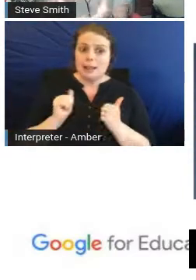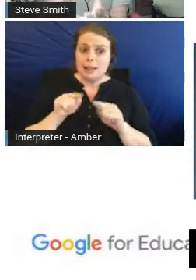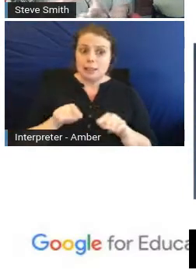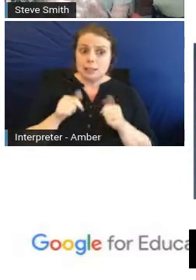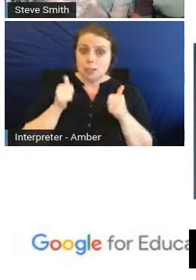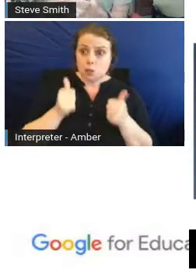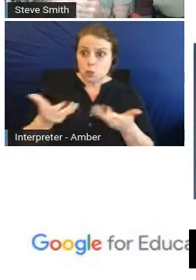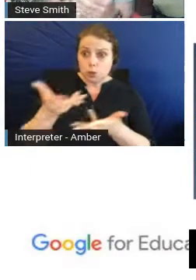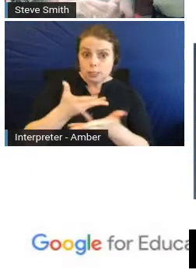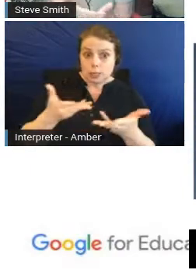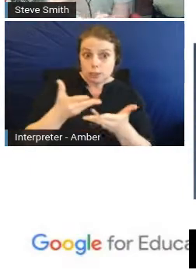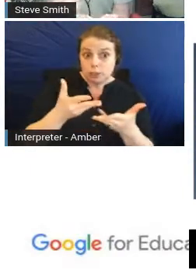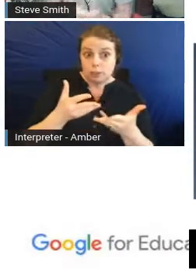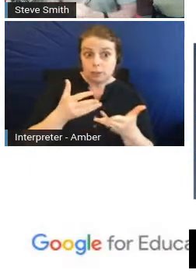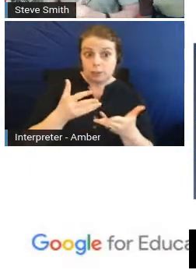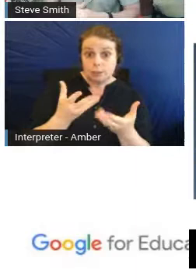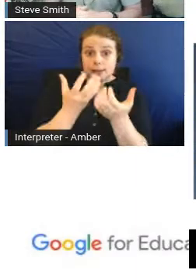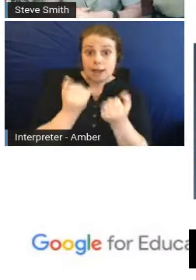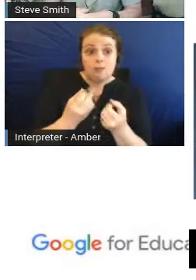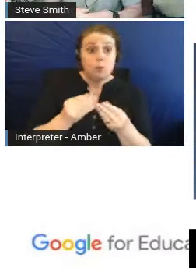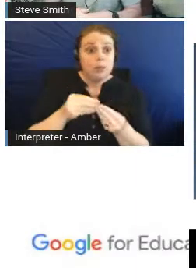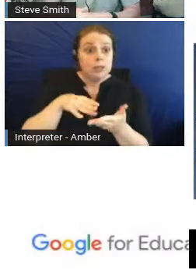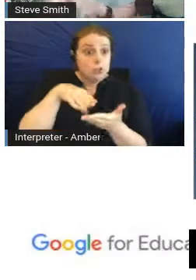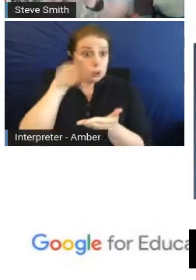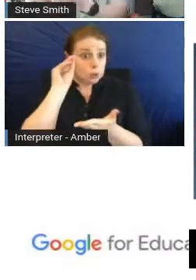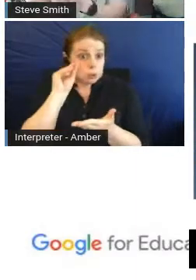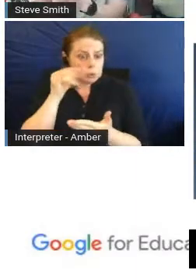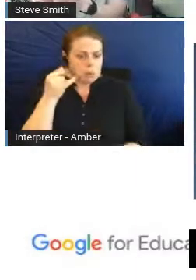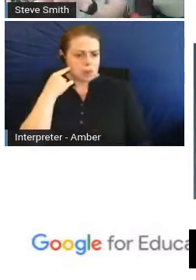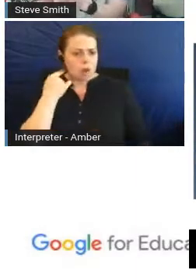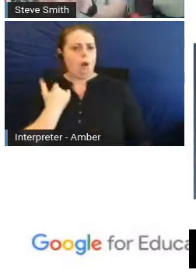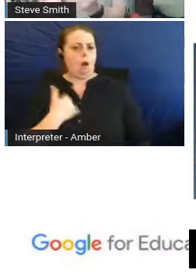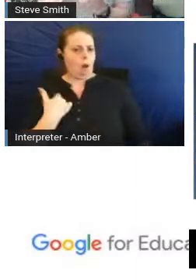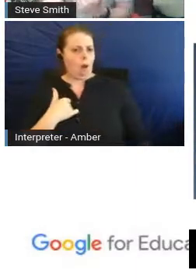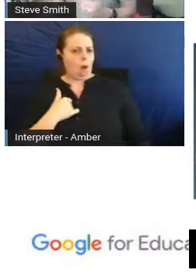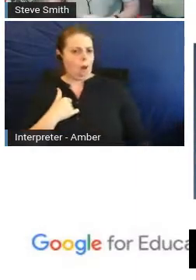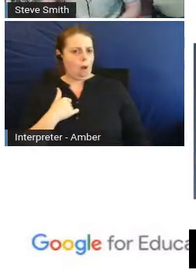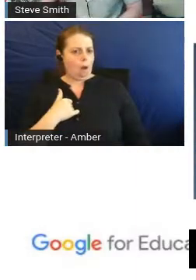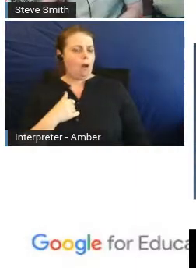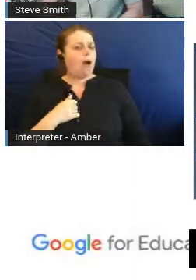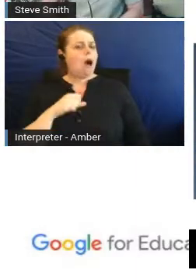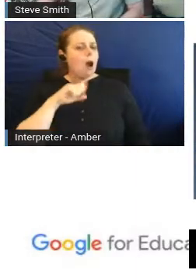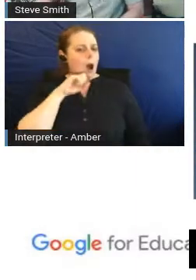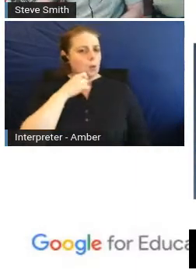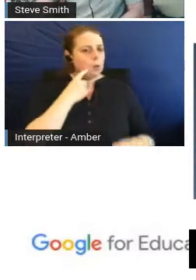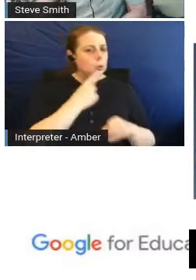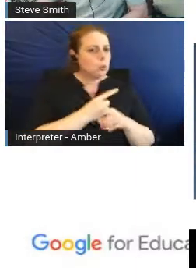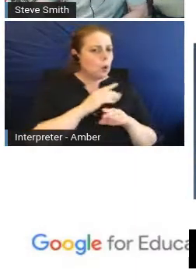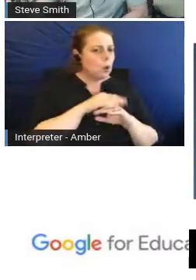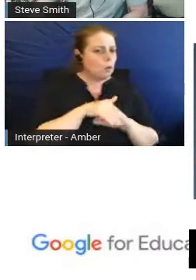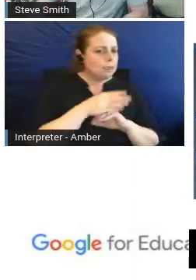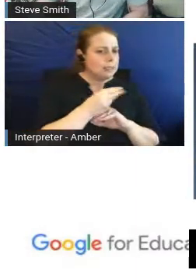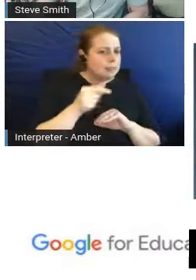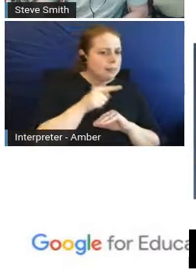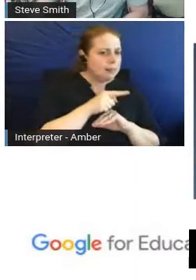this you might look at and go, I could use that with my students as well. Maybe not this bit, maybe the next bit.